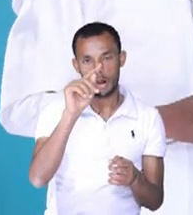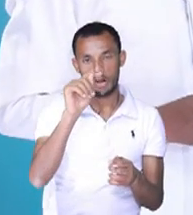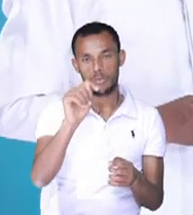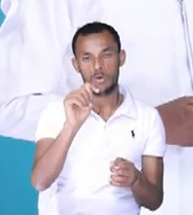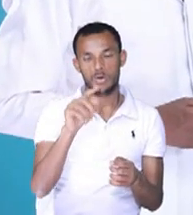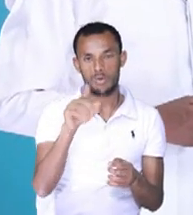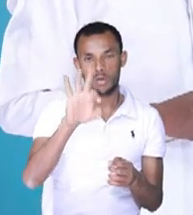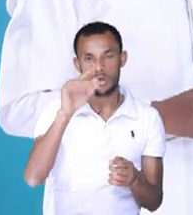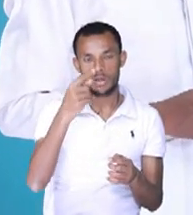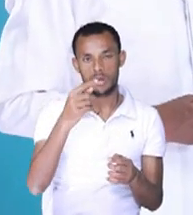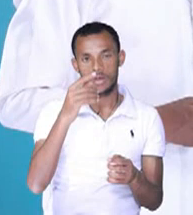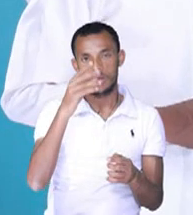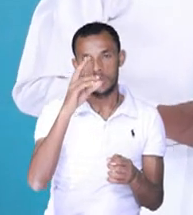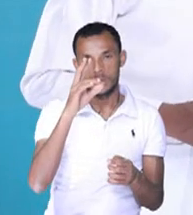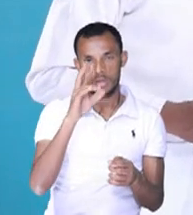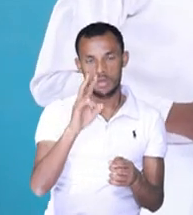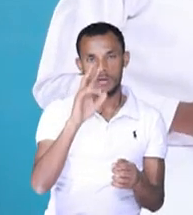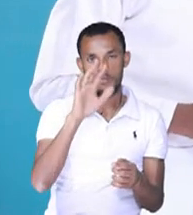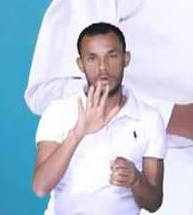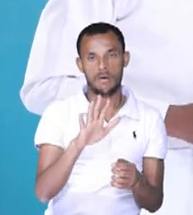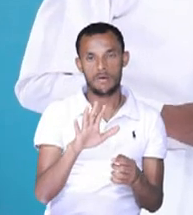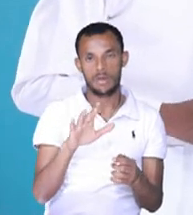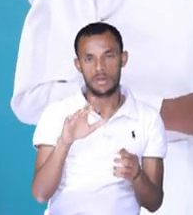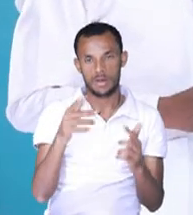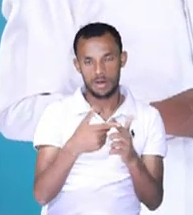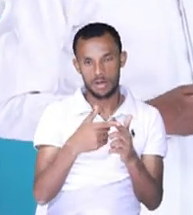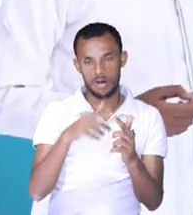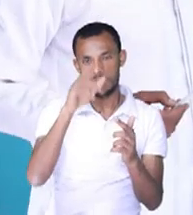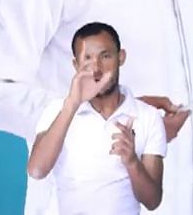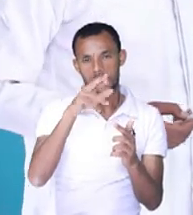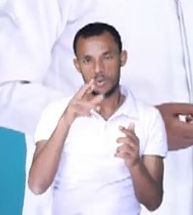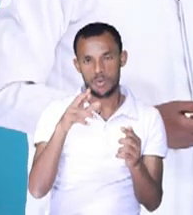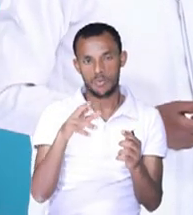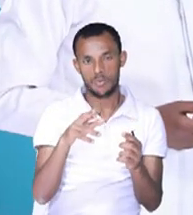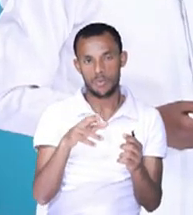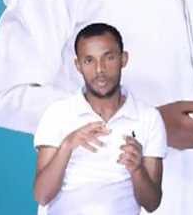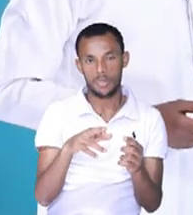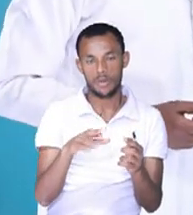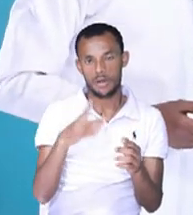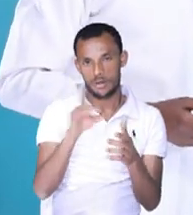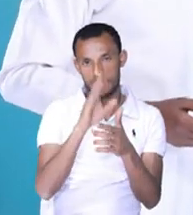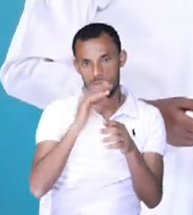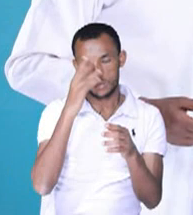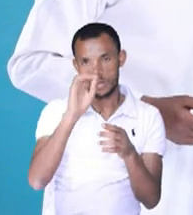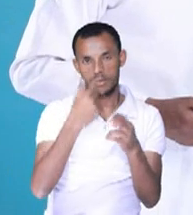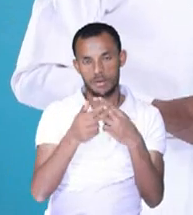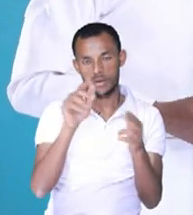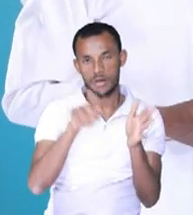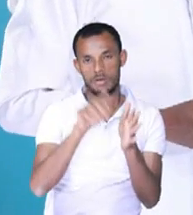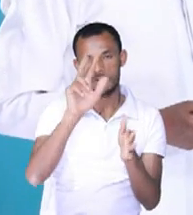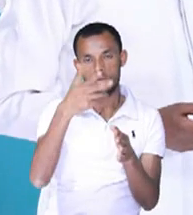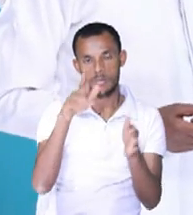transposed, you will have 7, 5 first column, second row it will be second column. Then what will be the determinant? 7 times negative